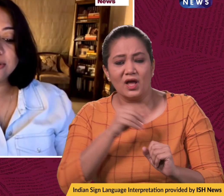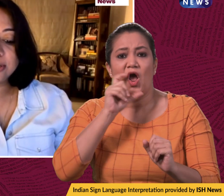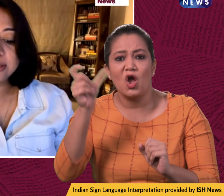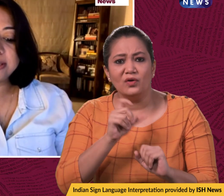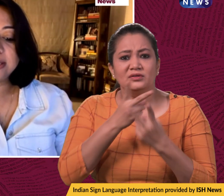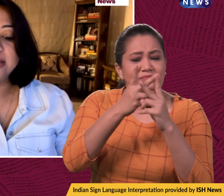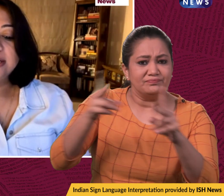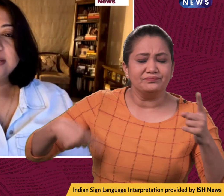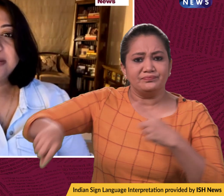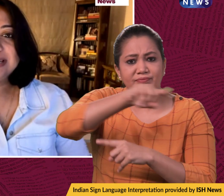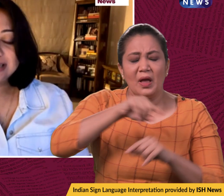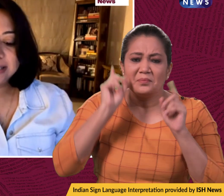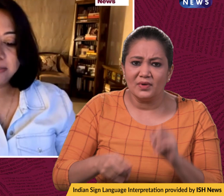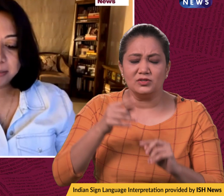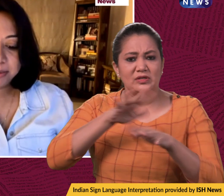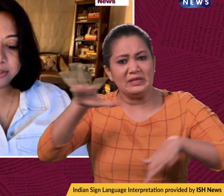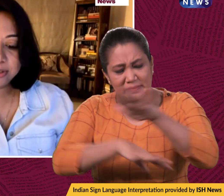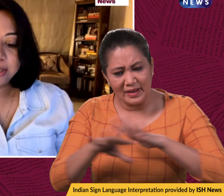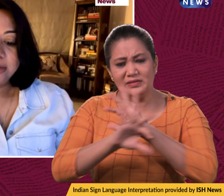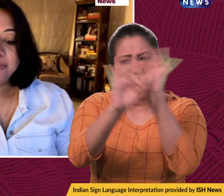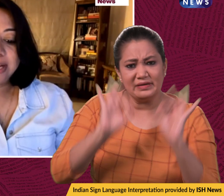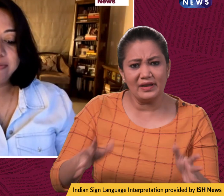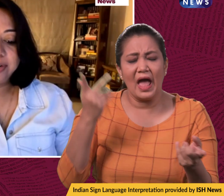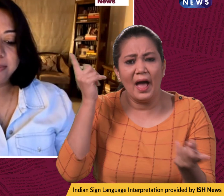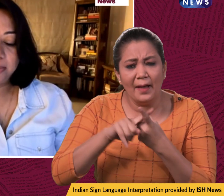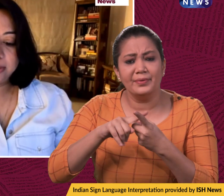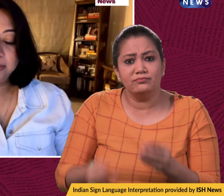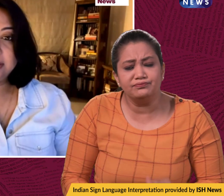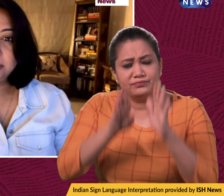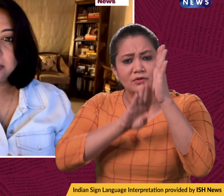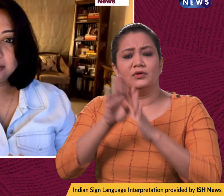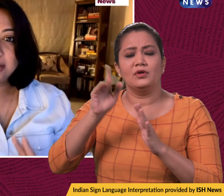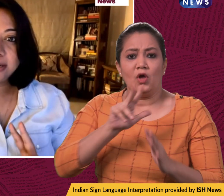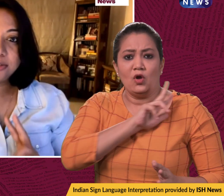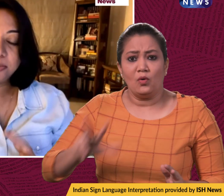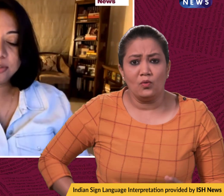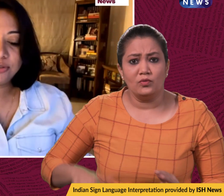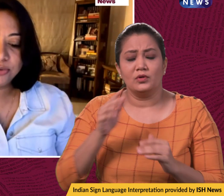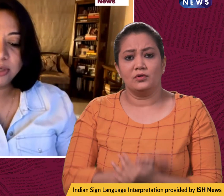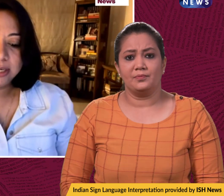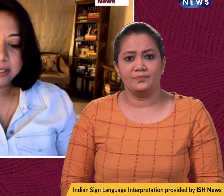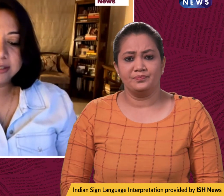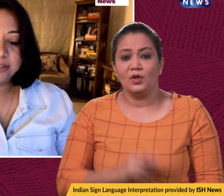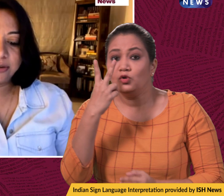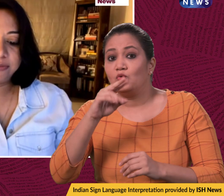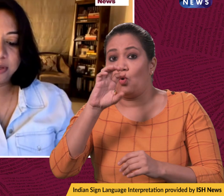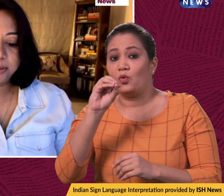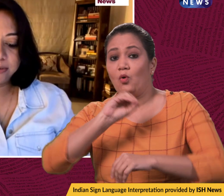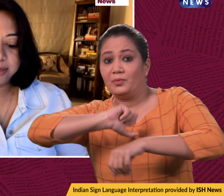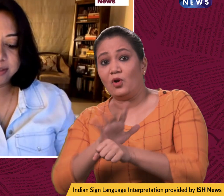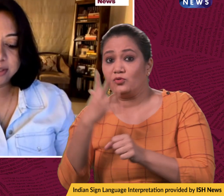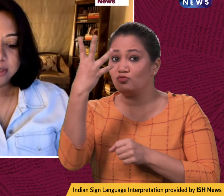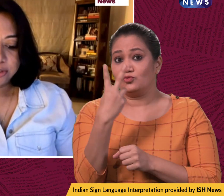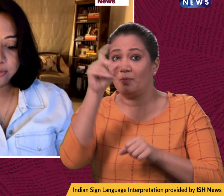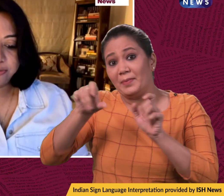colleges across the state to make necessary preparations for every possibility. Remember, Karnataka has reported two cases of the